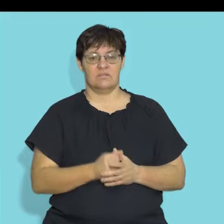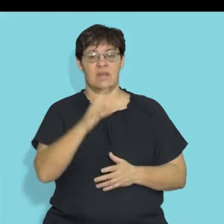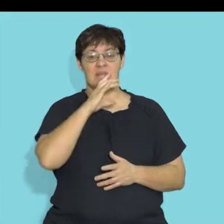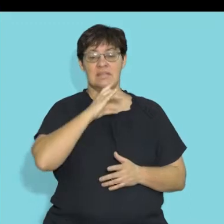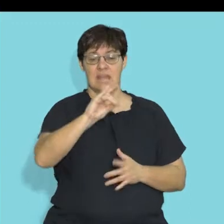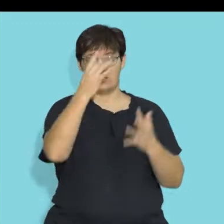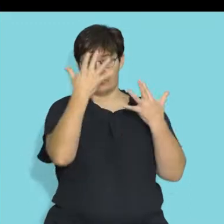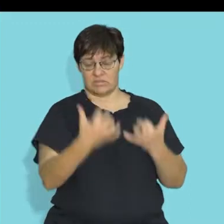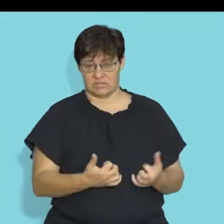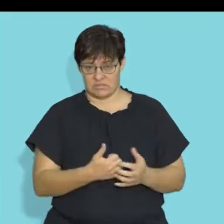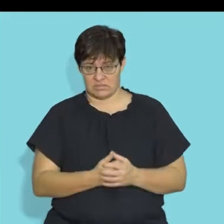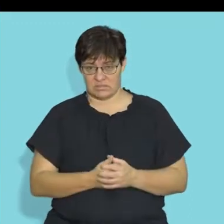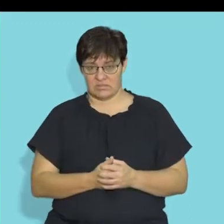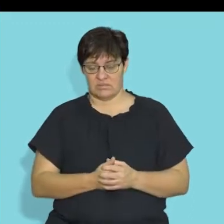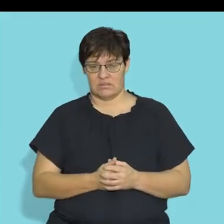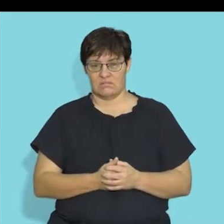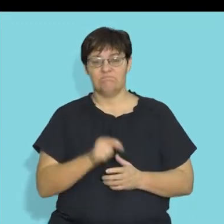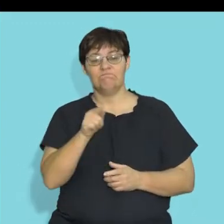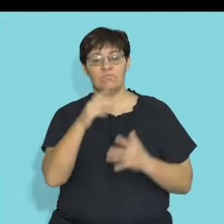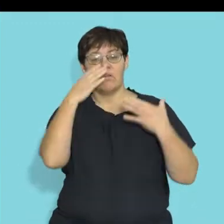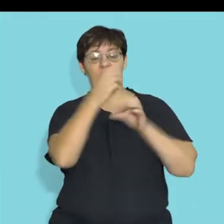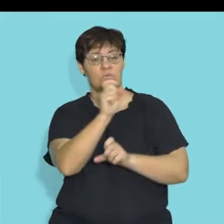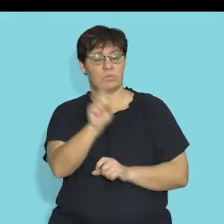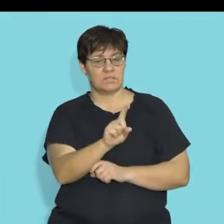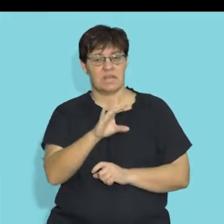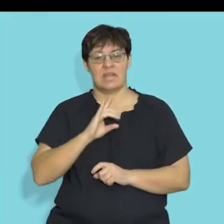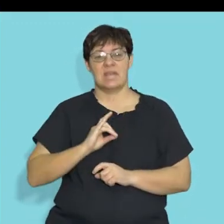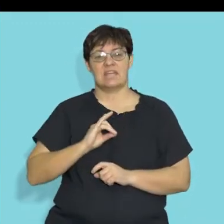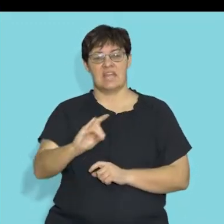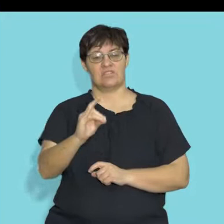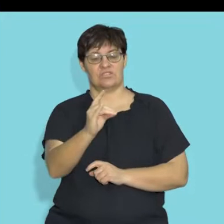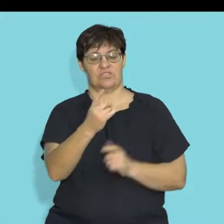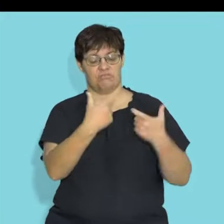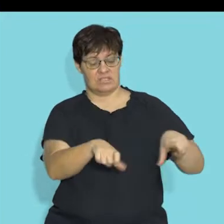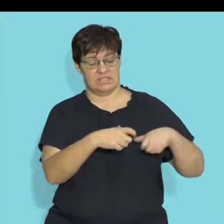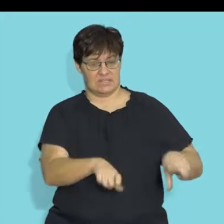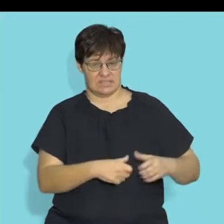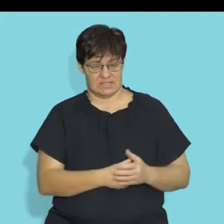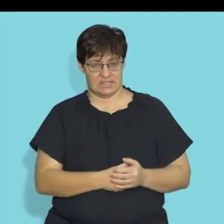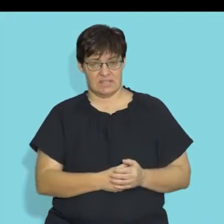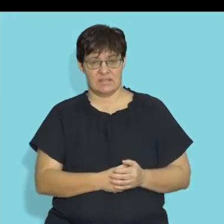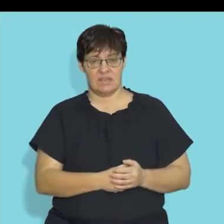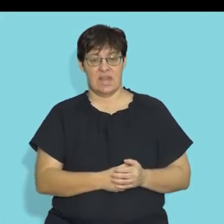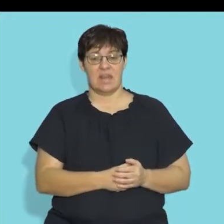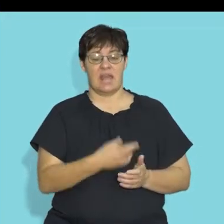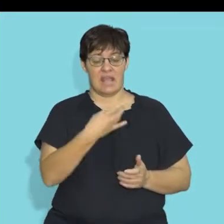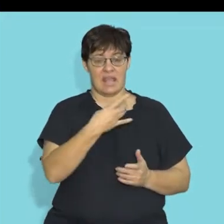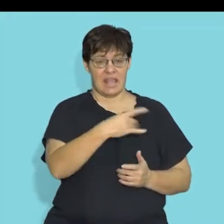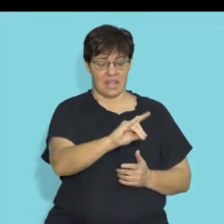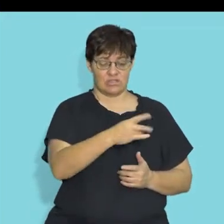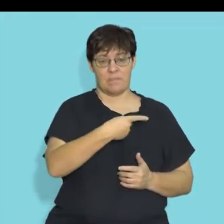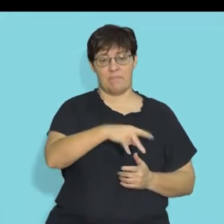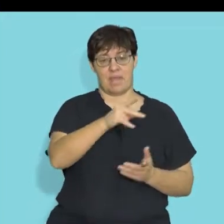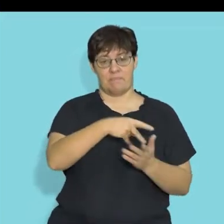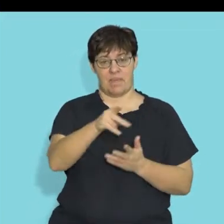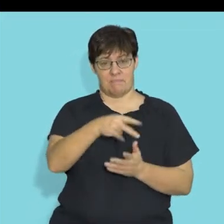budget, right, focuses on cash receipts and cash payments. Can you see